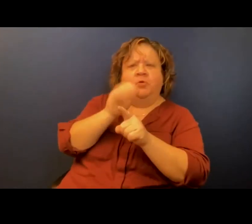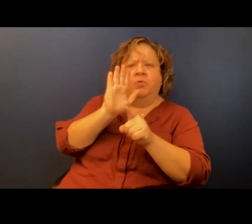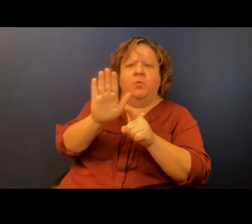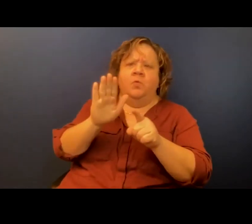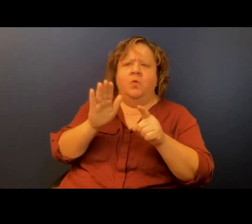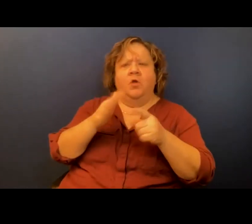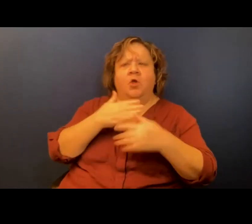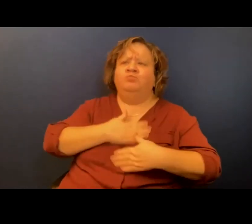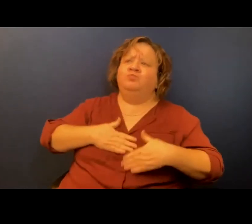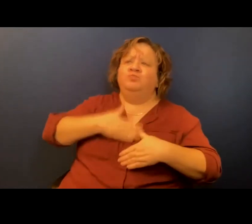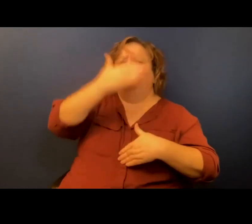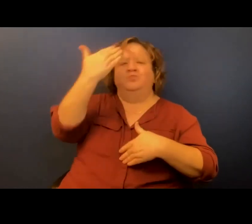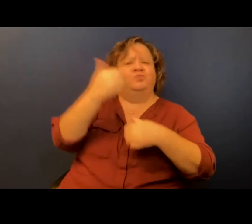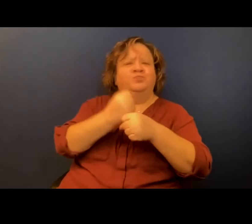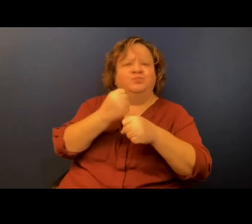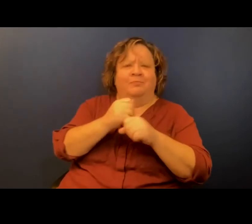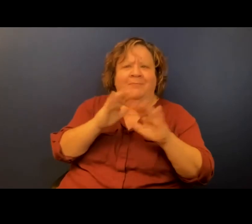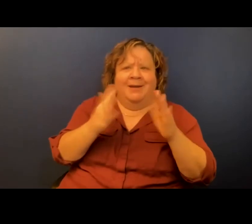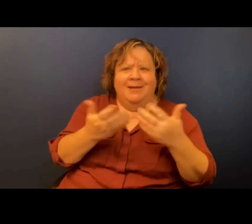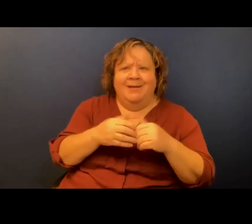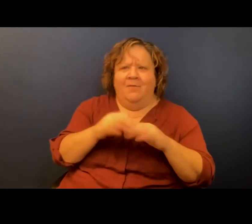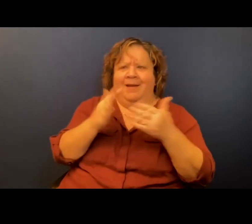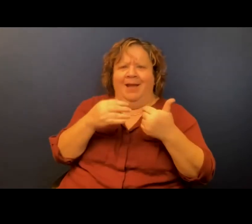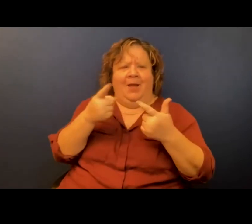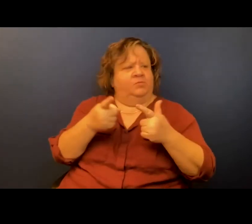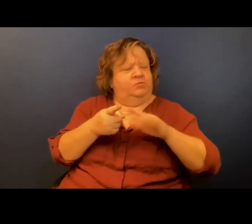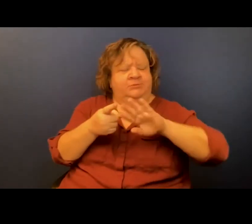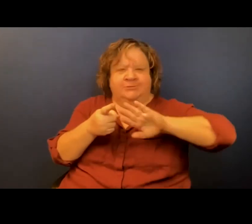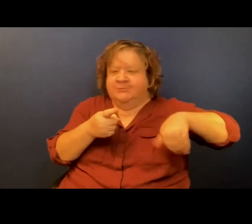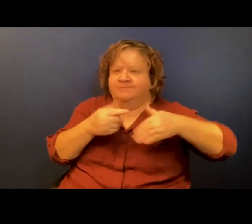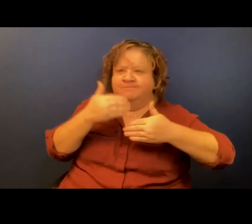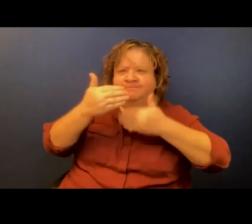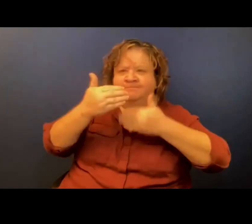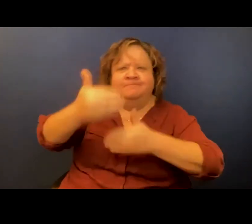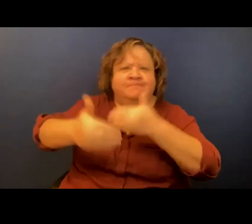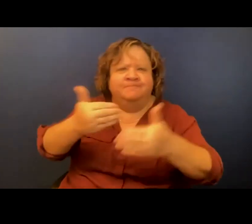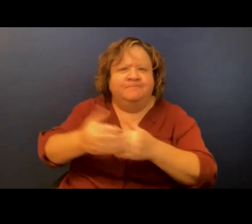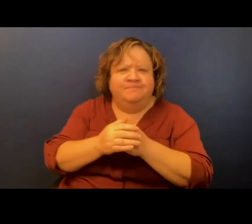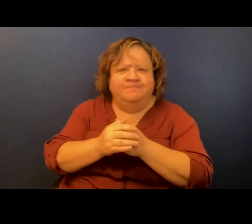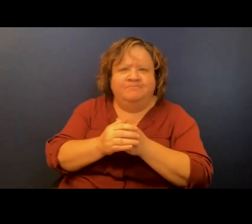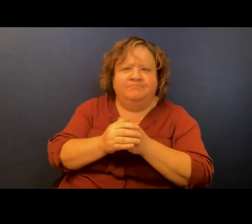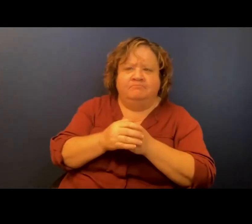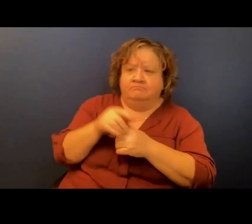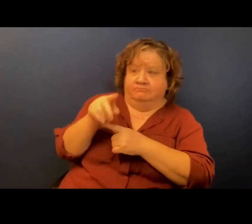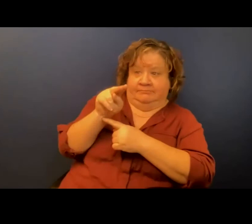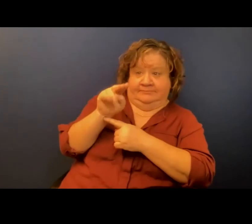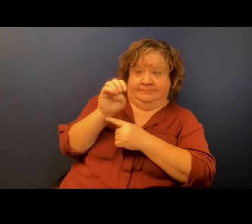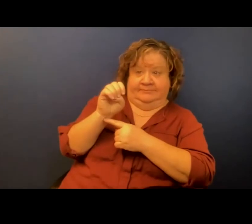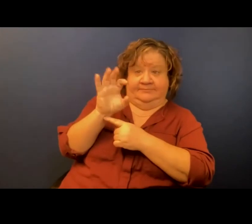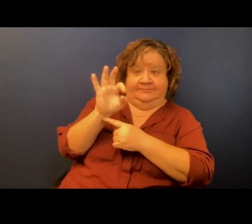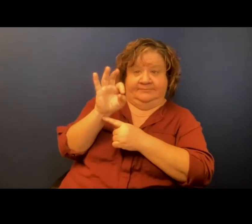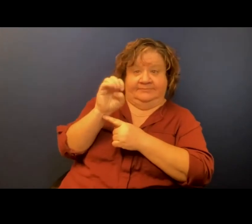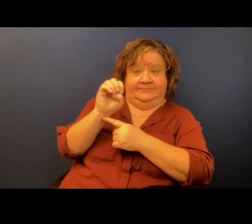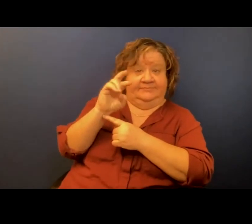And first of all, I would like Nefertiti to answer, and then Andrea talk. So in that order, please.